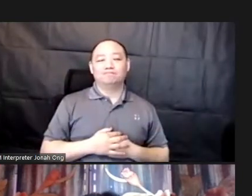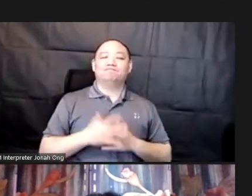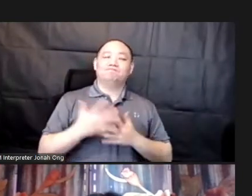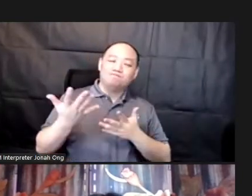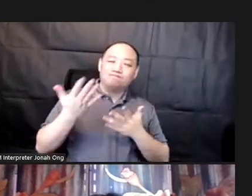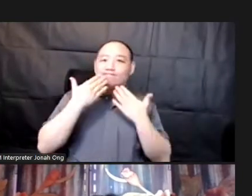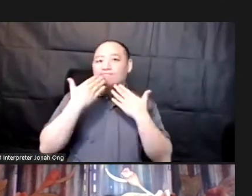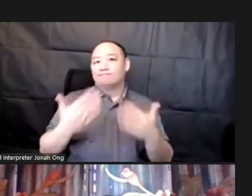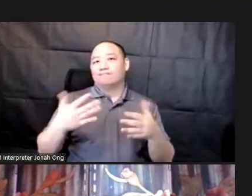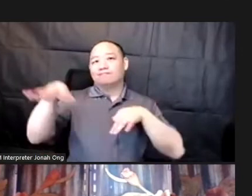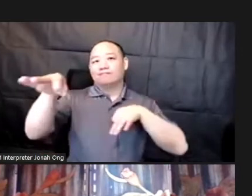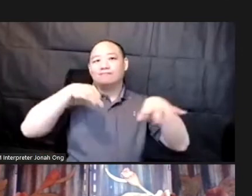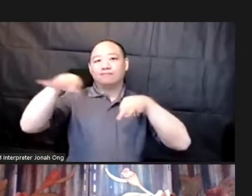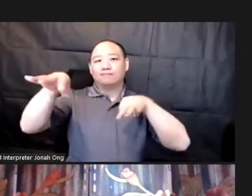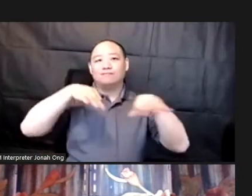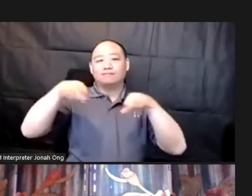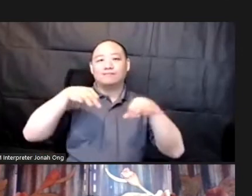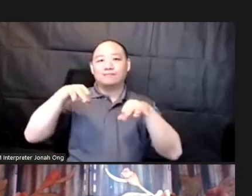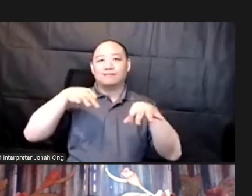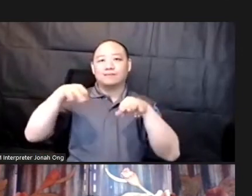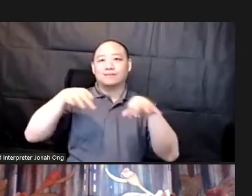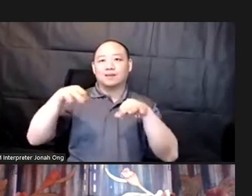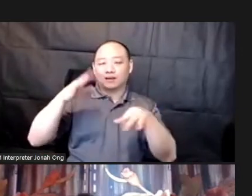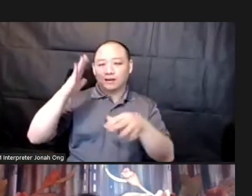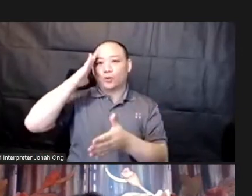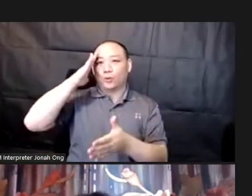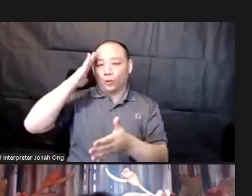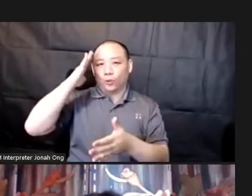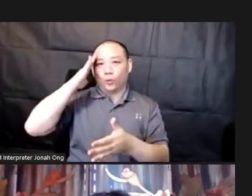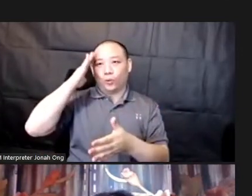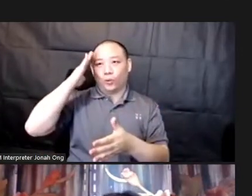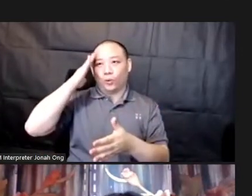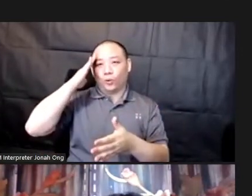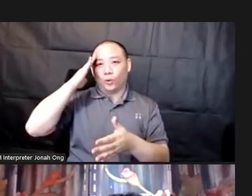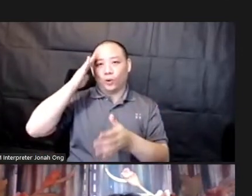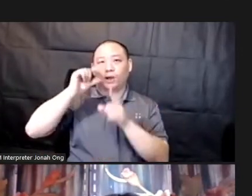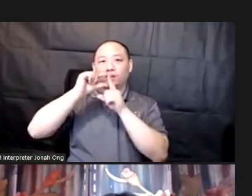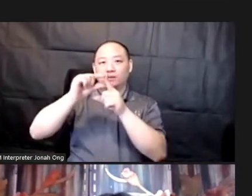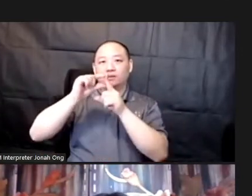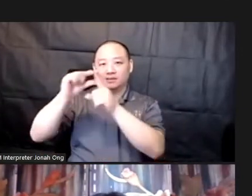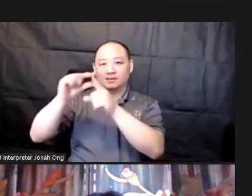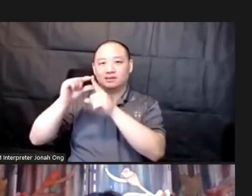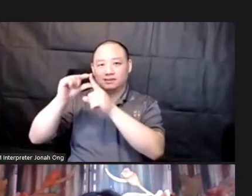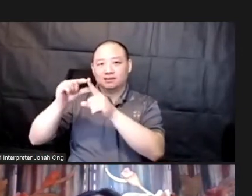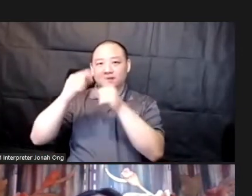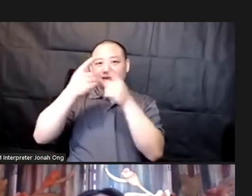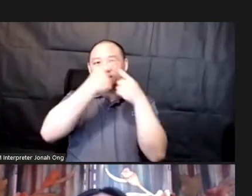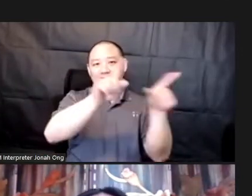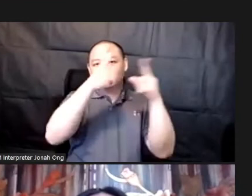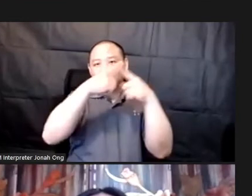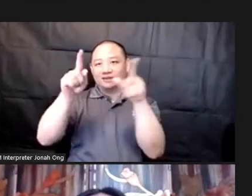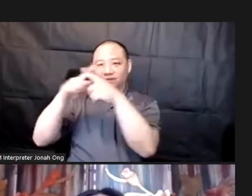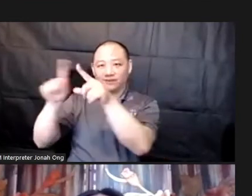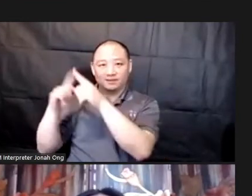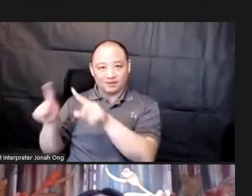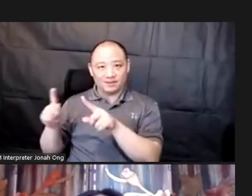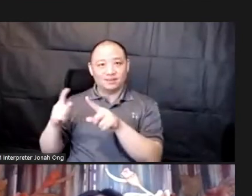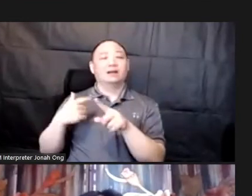explanation, because we do acknowledge there are different terms out there, and we just want to ask,